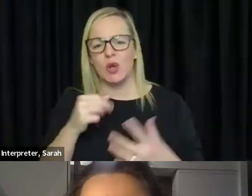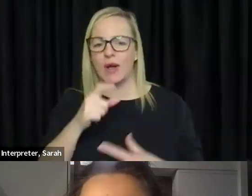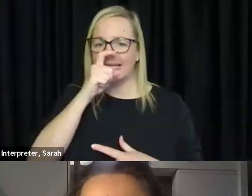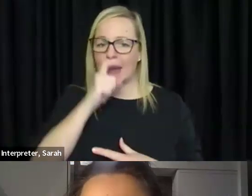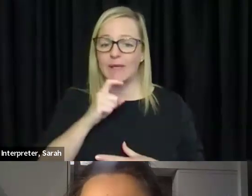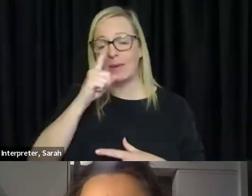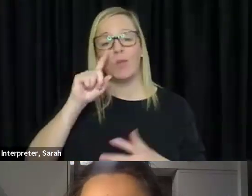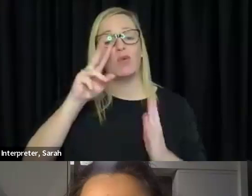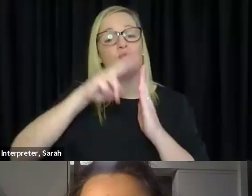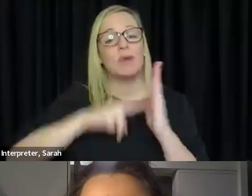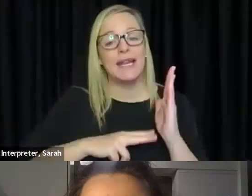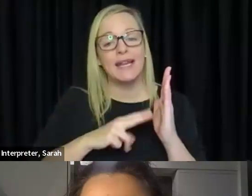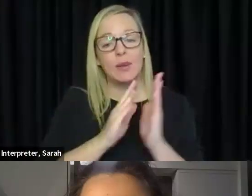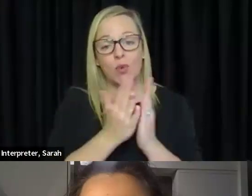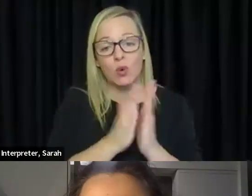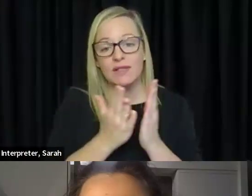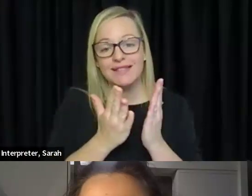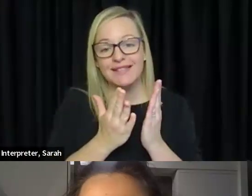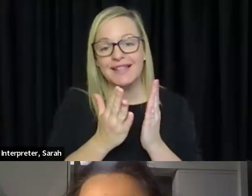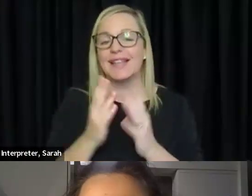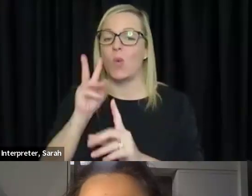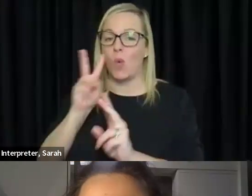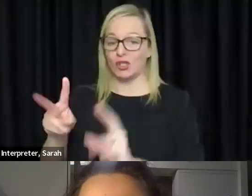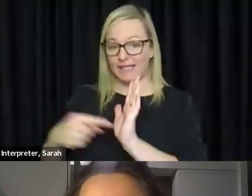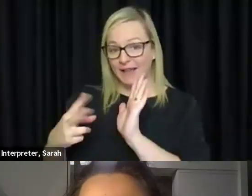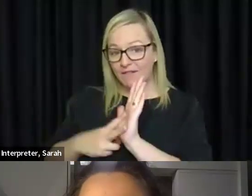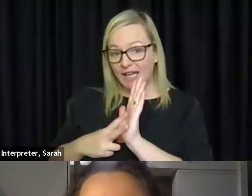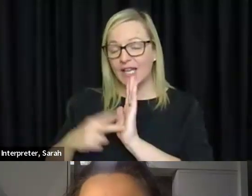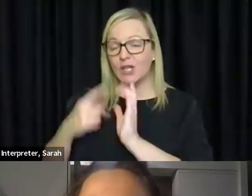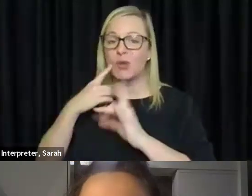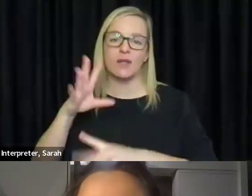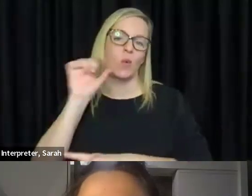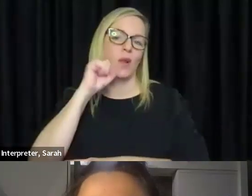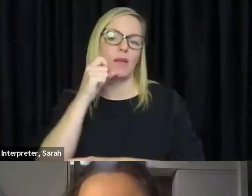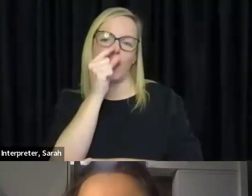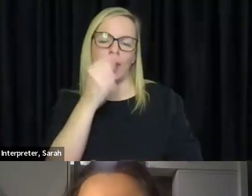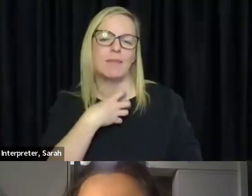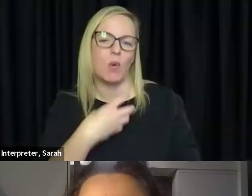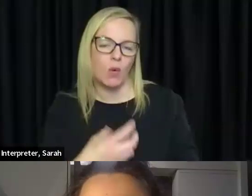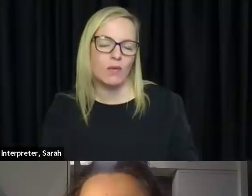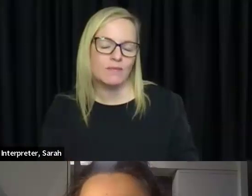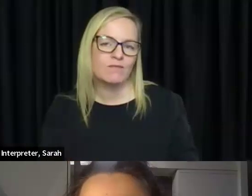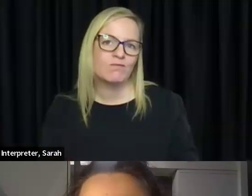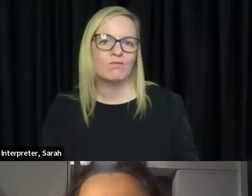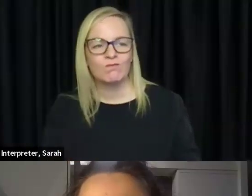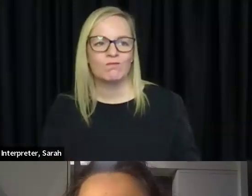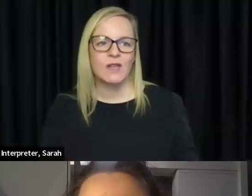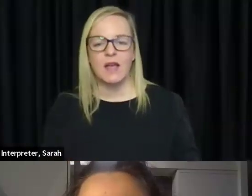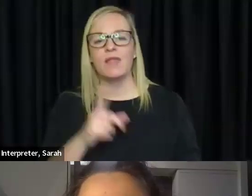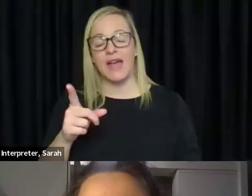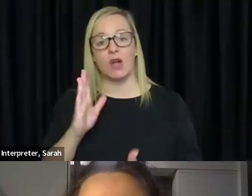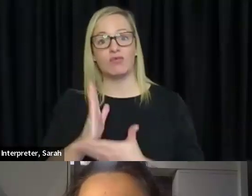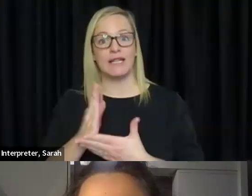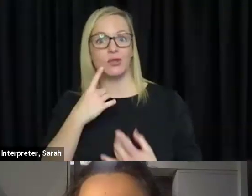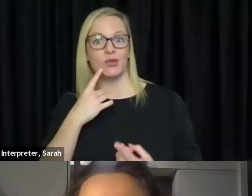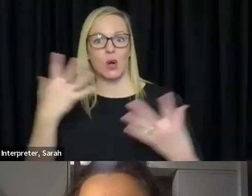are gonna read the books anyway, but a lot of people would like watch shows and stuff that like showcasing like